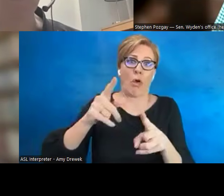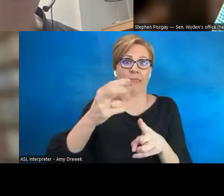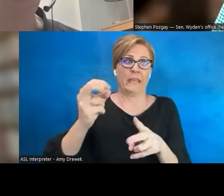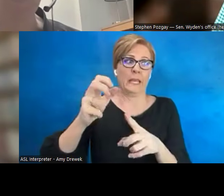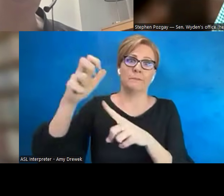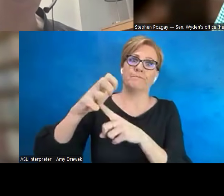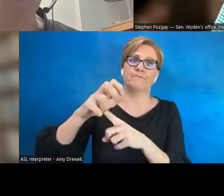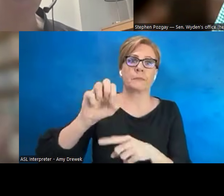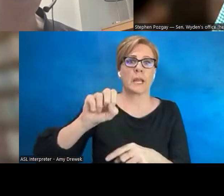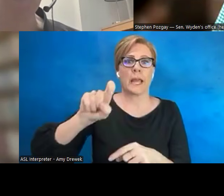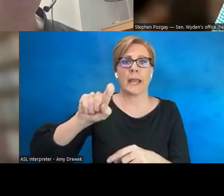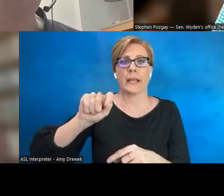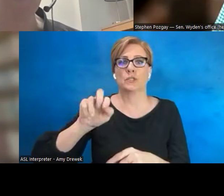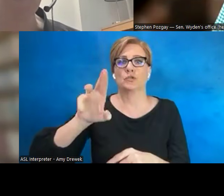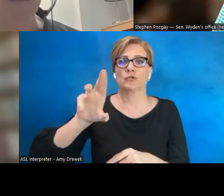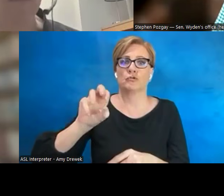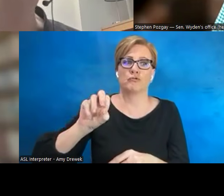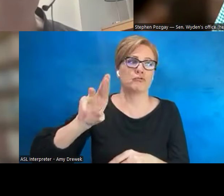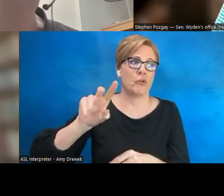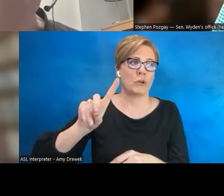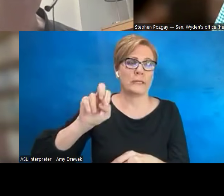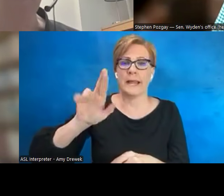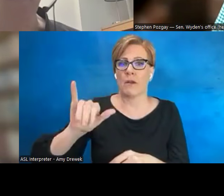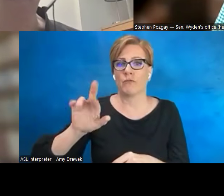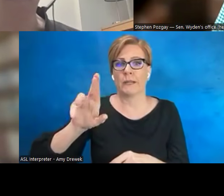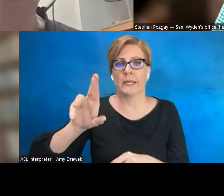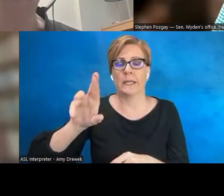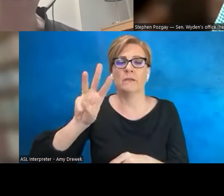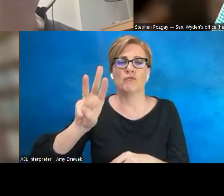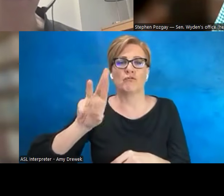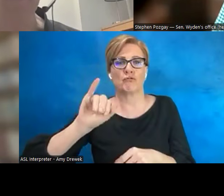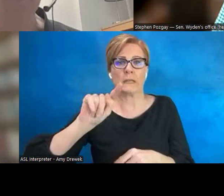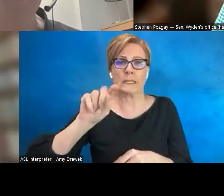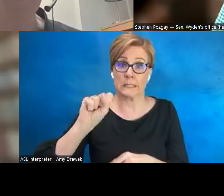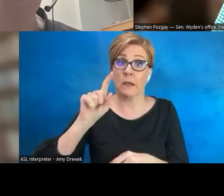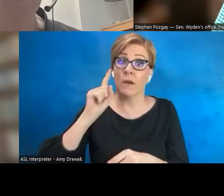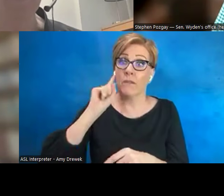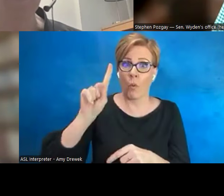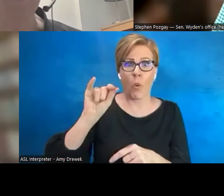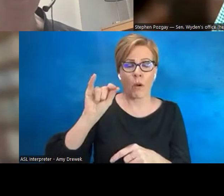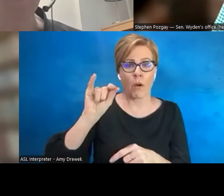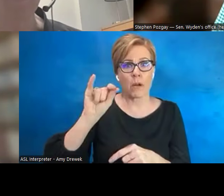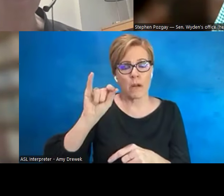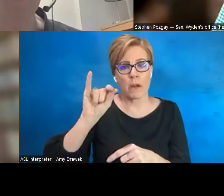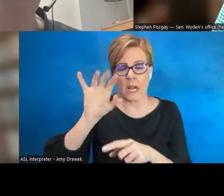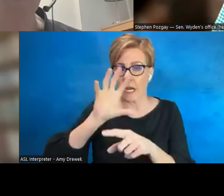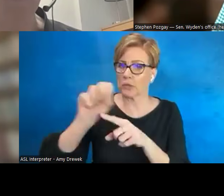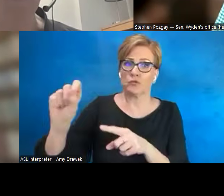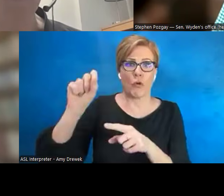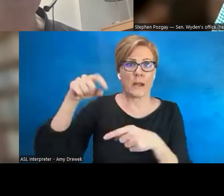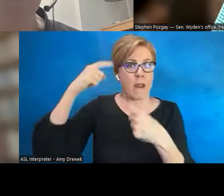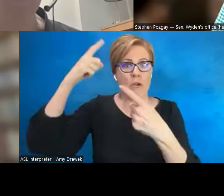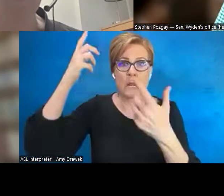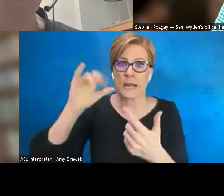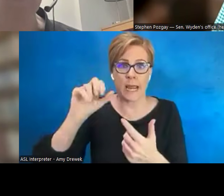your routine things, but for extraordinary cases, it is an option to think about. And